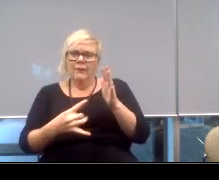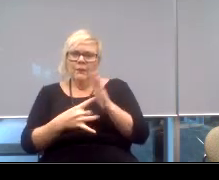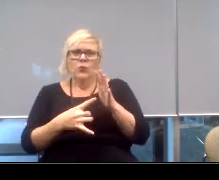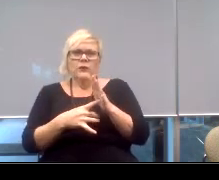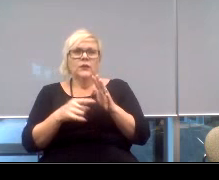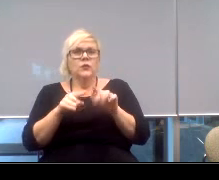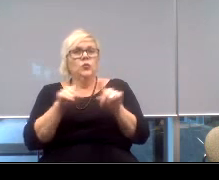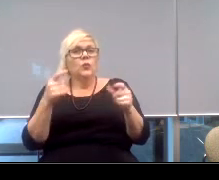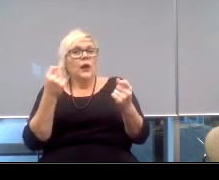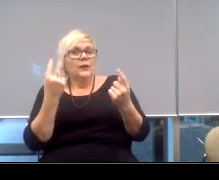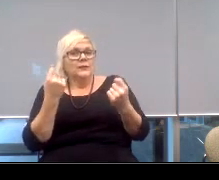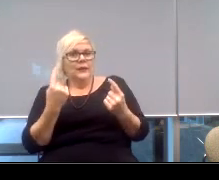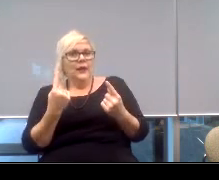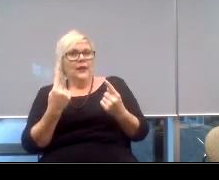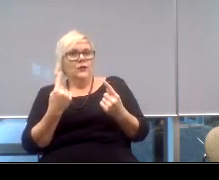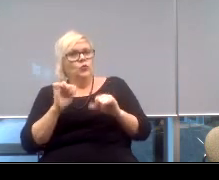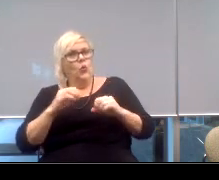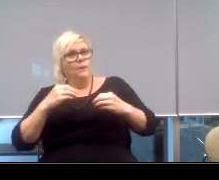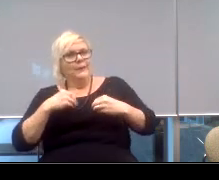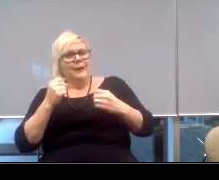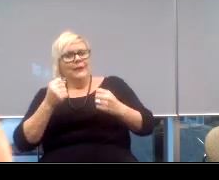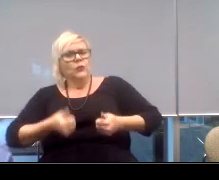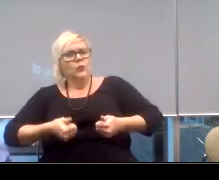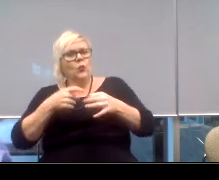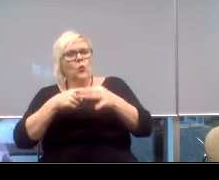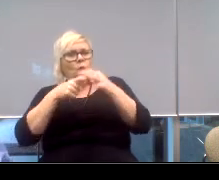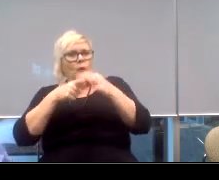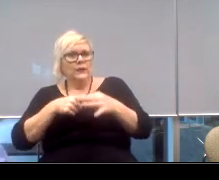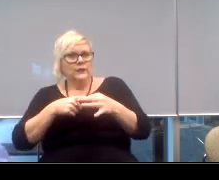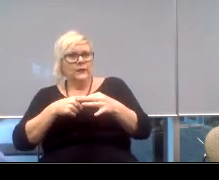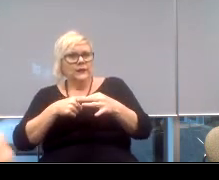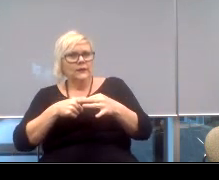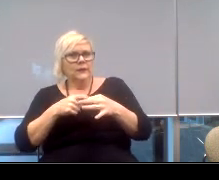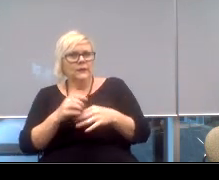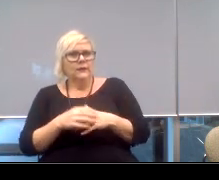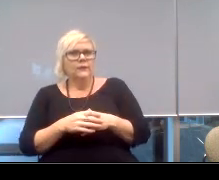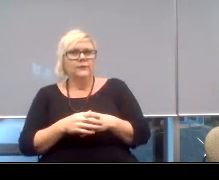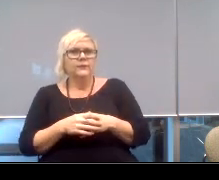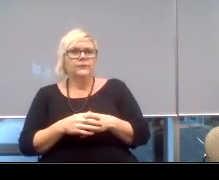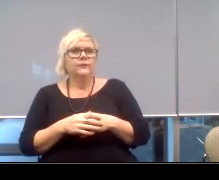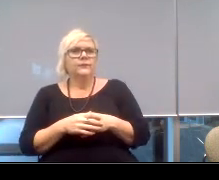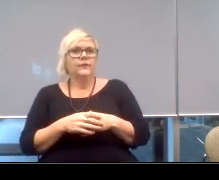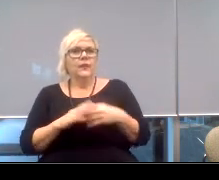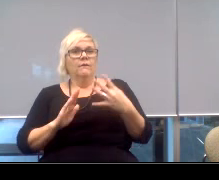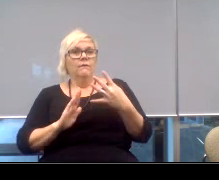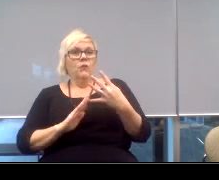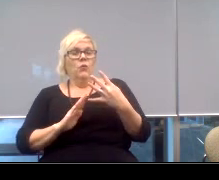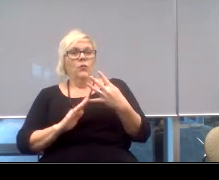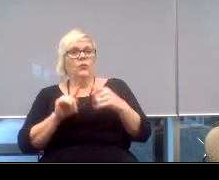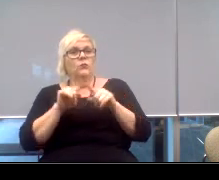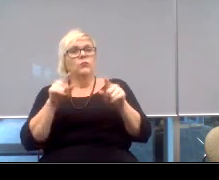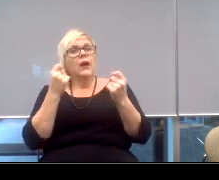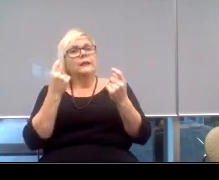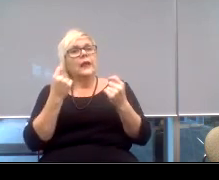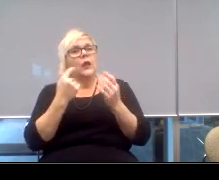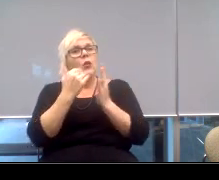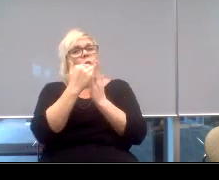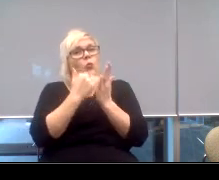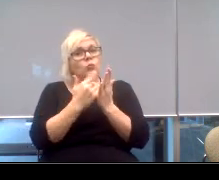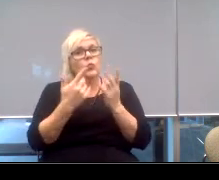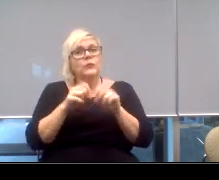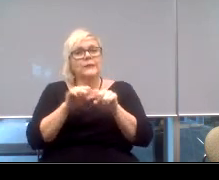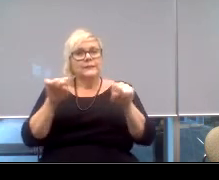understand. You need to understand your points of interface. Understand the rules and systems.